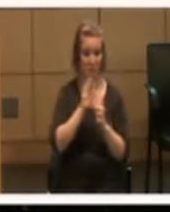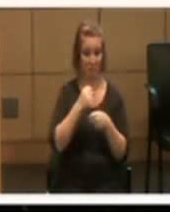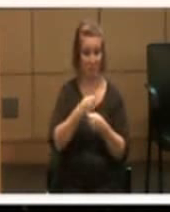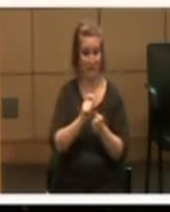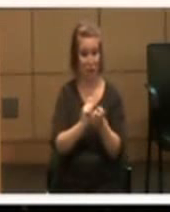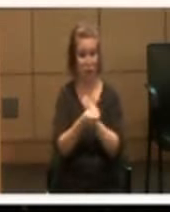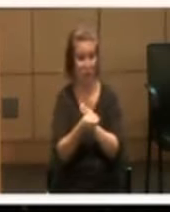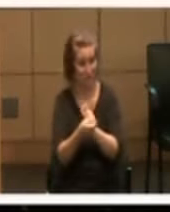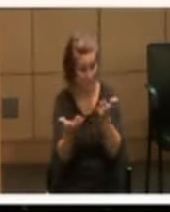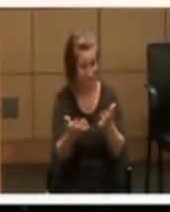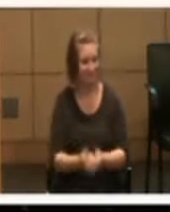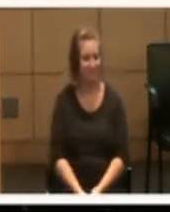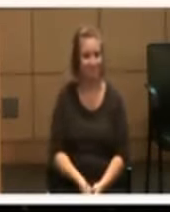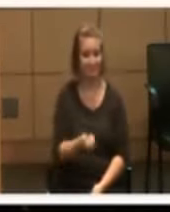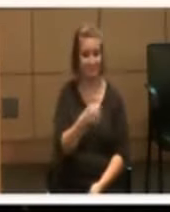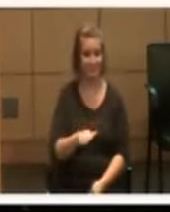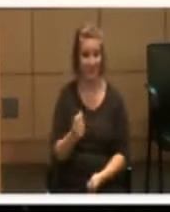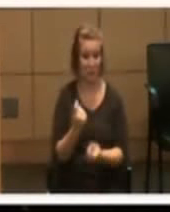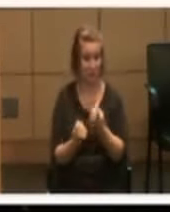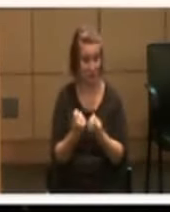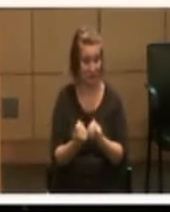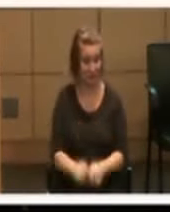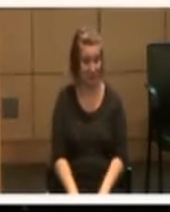So any questions?